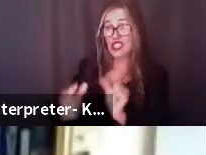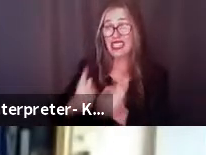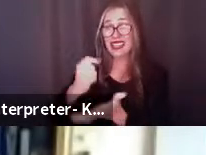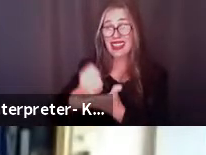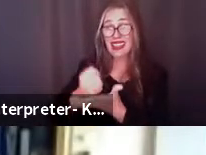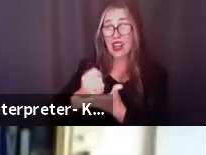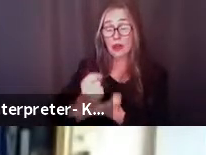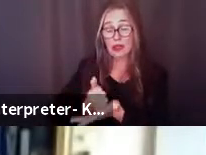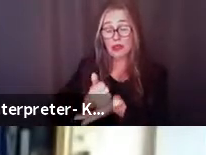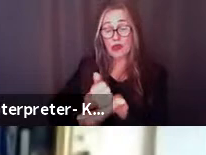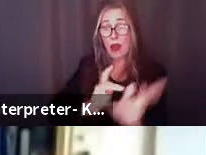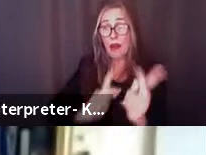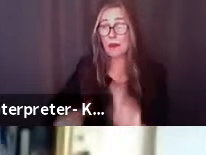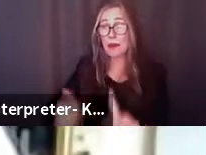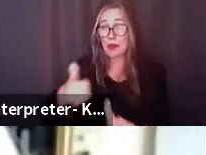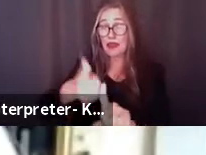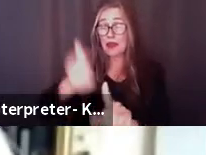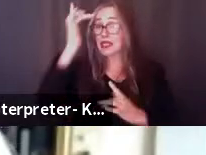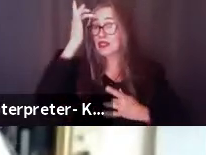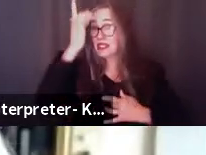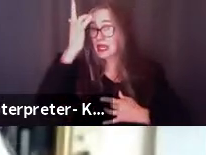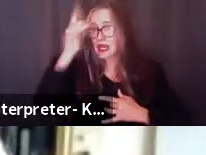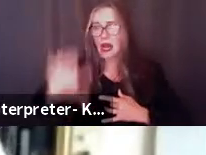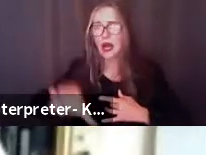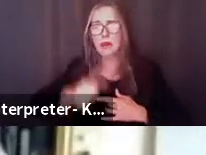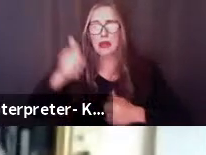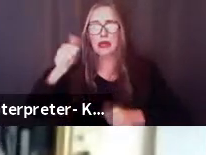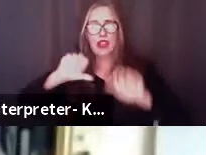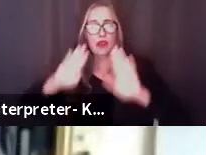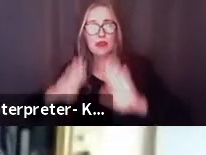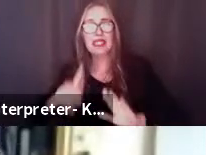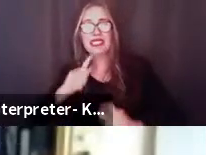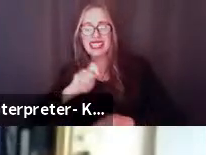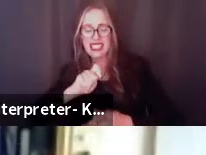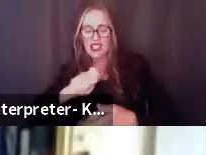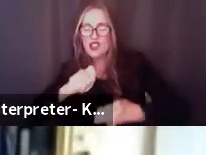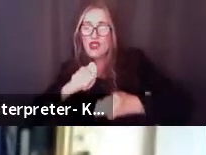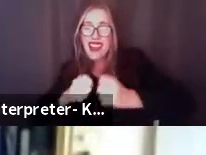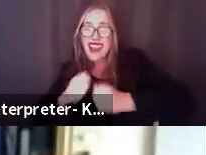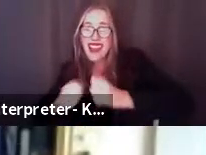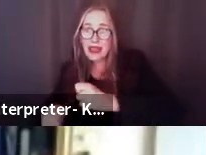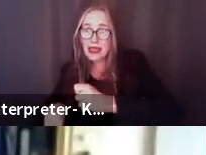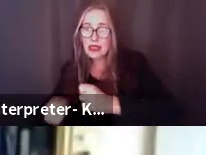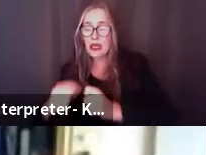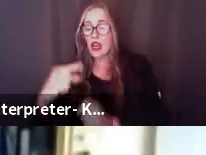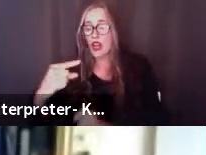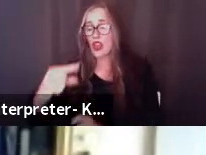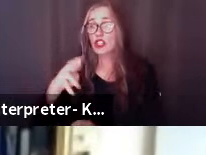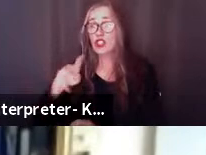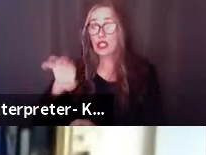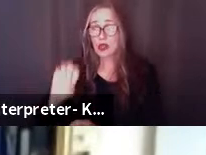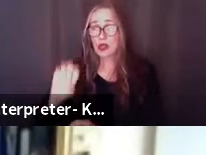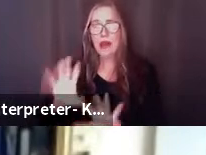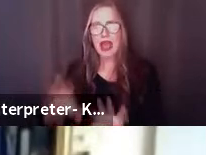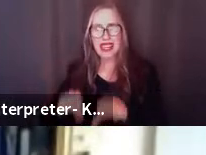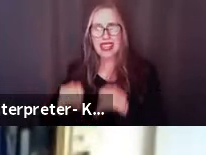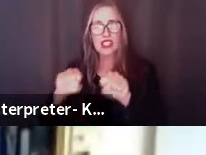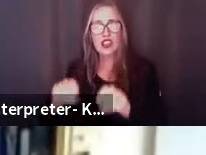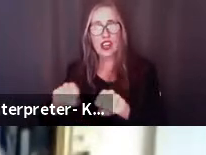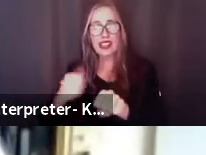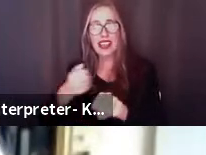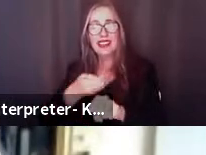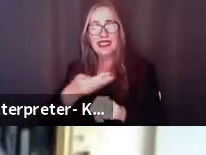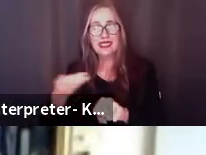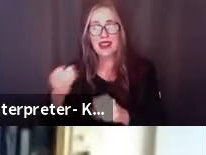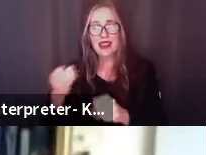scientists are pushing heritable genome editing forward and have actually put themselves in charge of several important committees